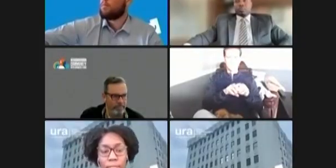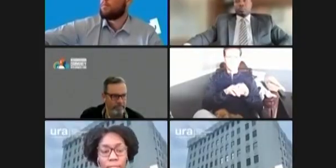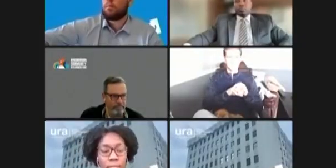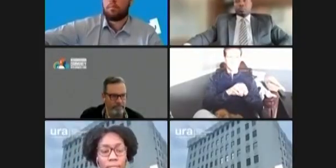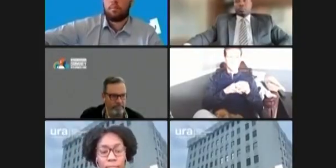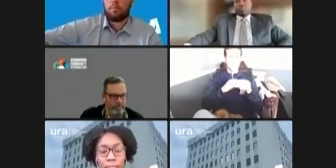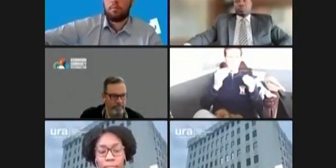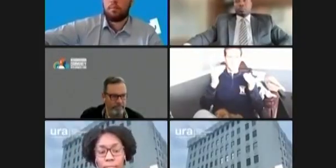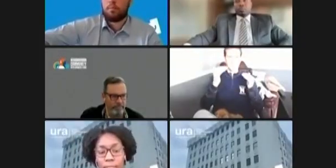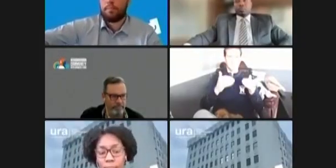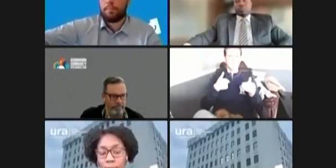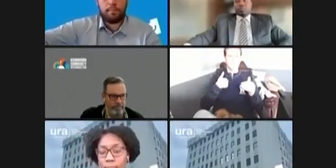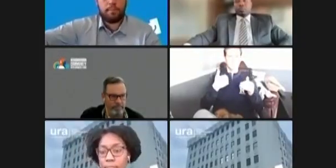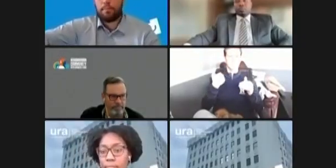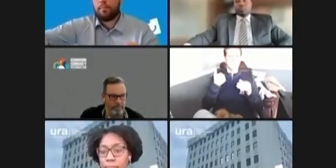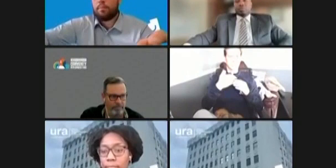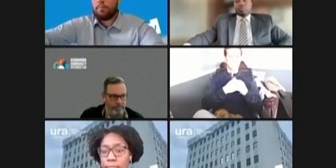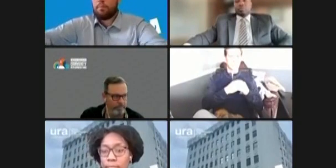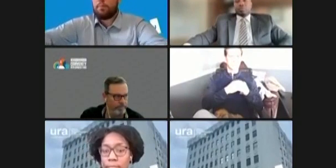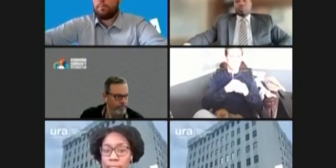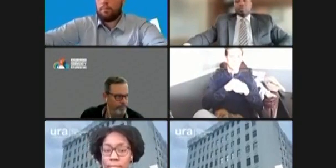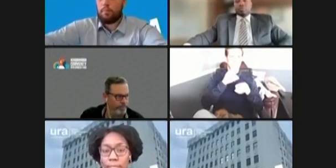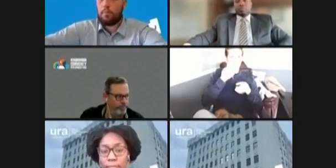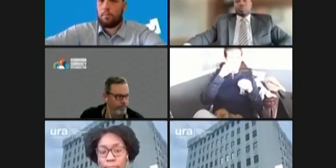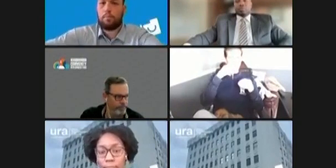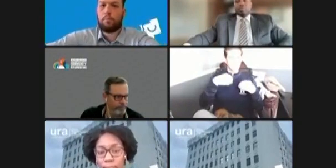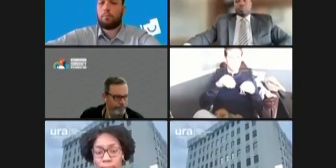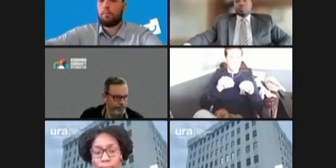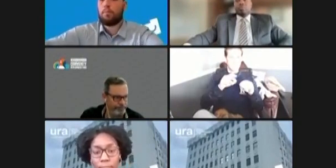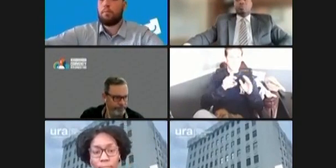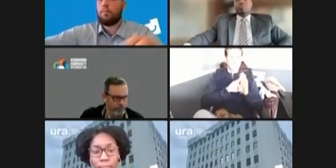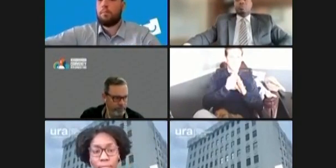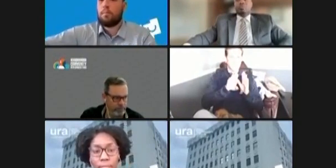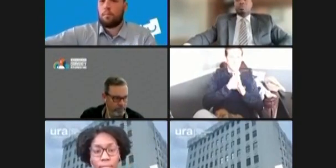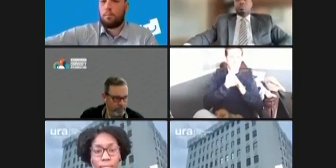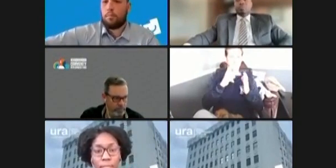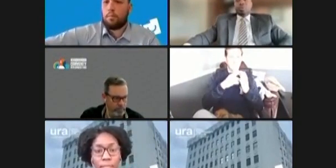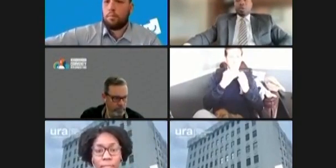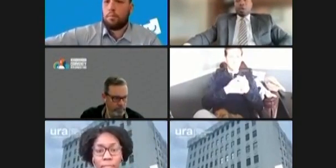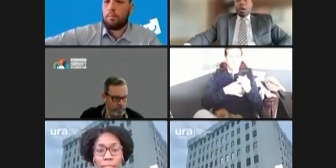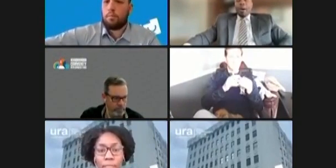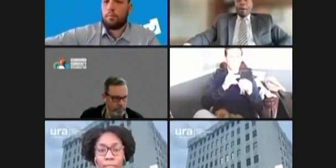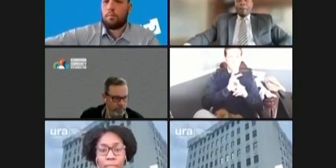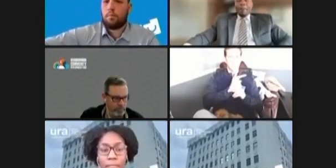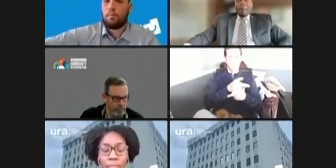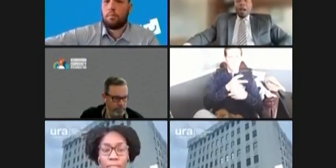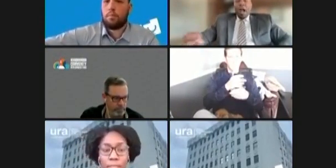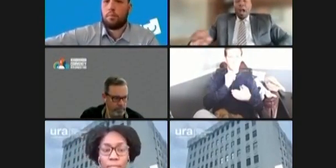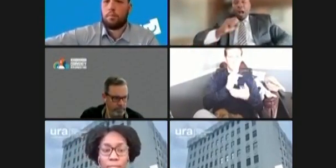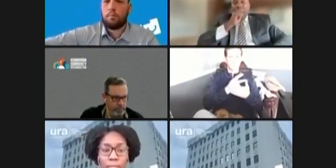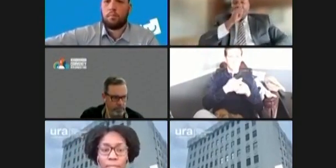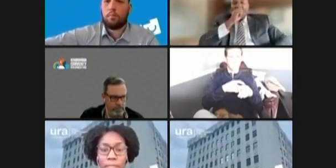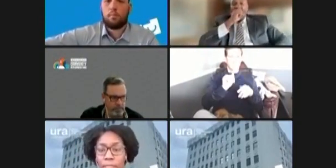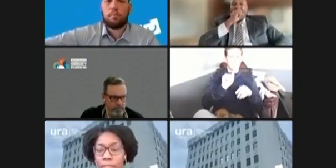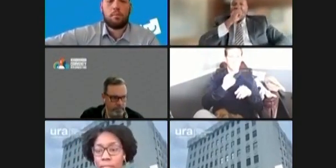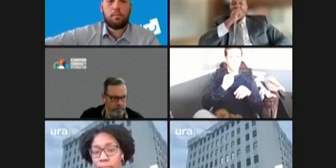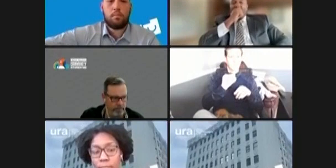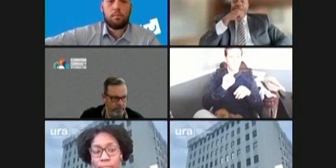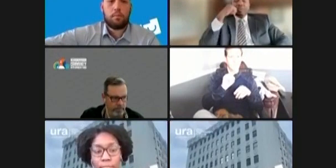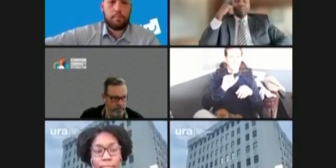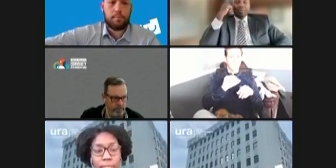Up next, we have the for sale development project loan approval and the proposal from Imani Christian Community